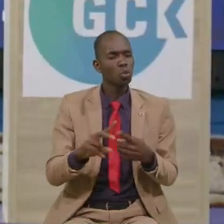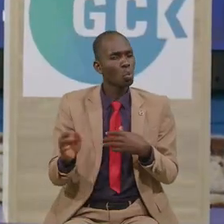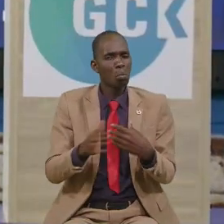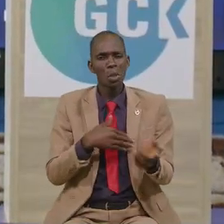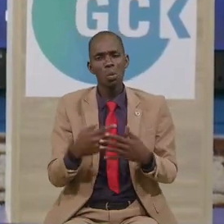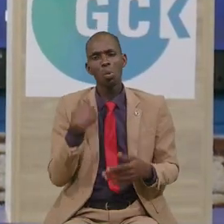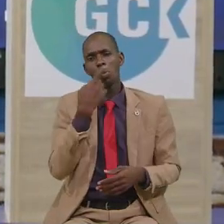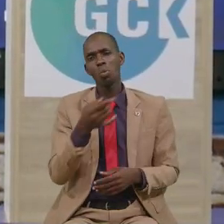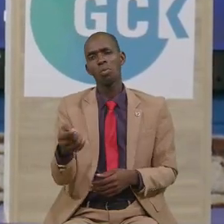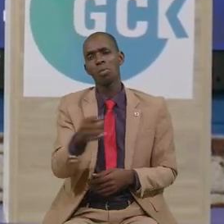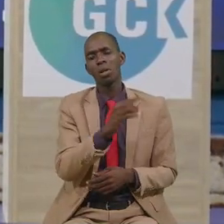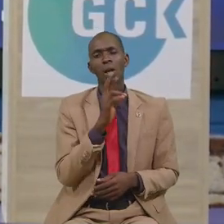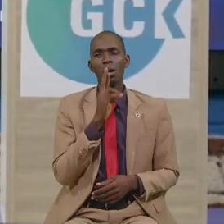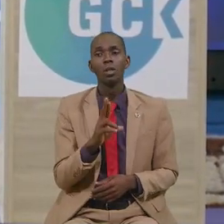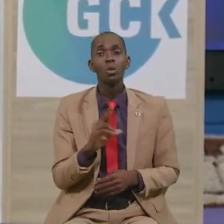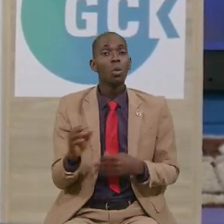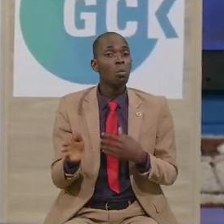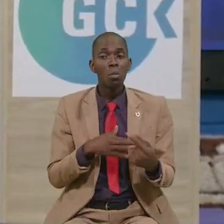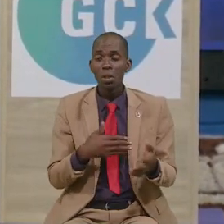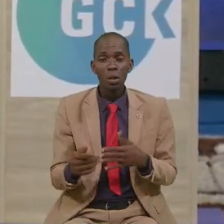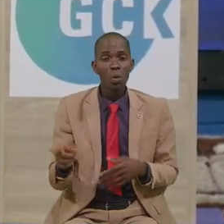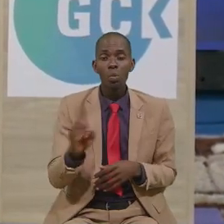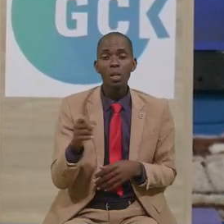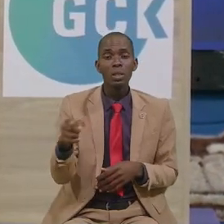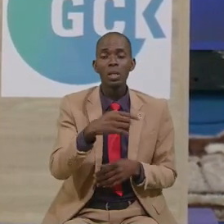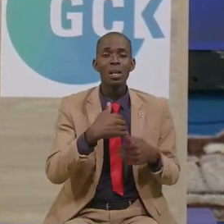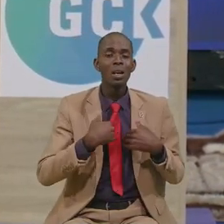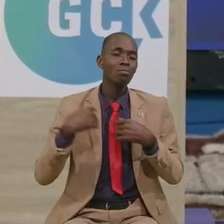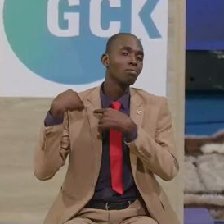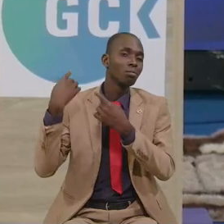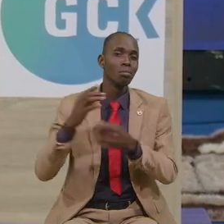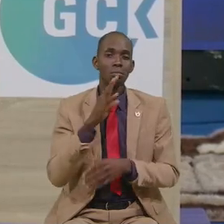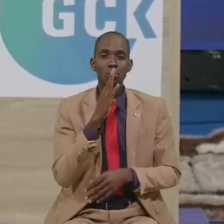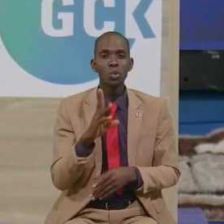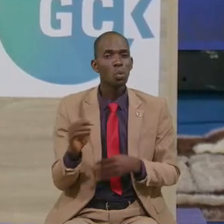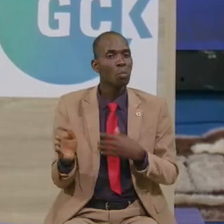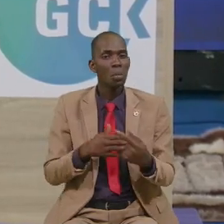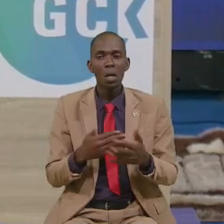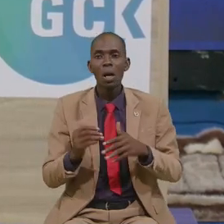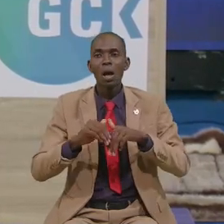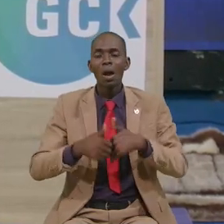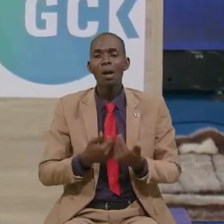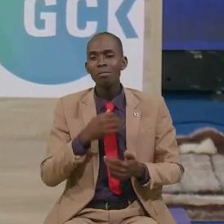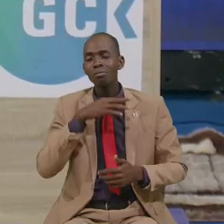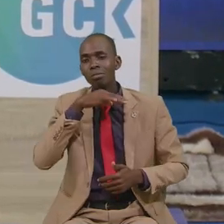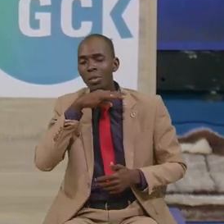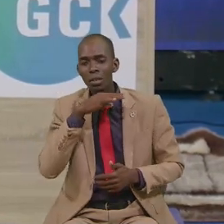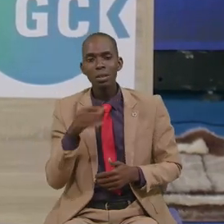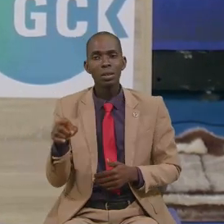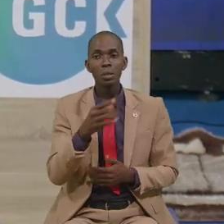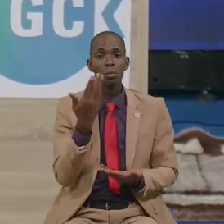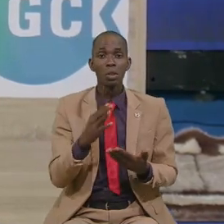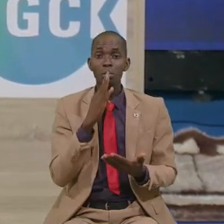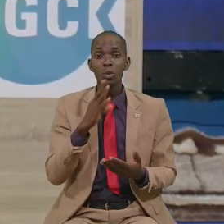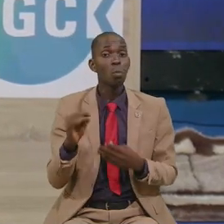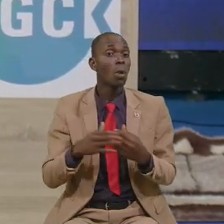no matter where they have been, no matter how dead they might be, they will